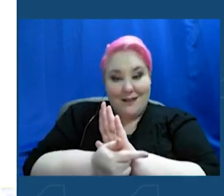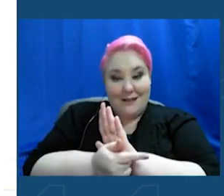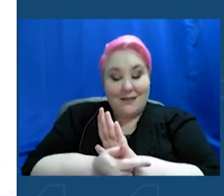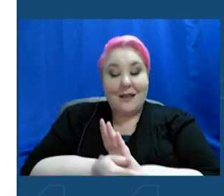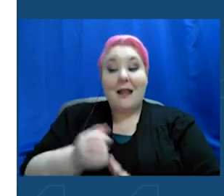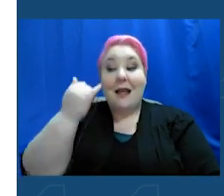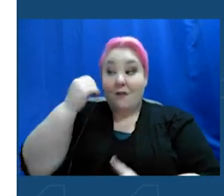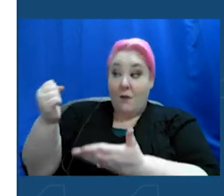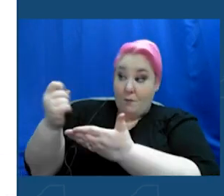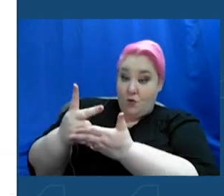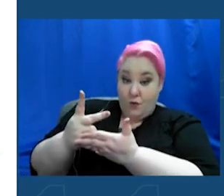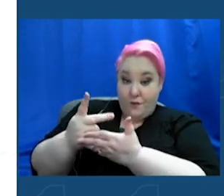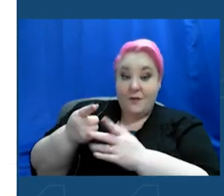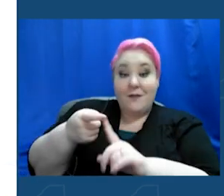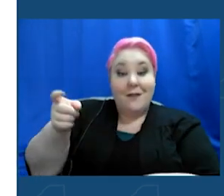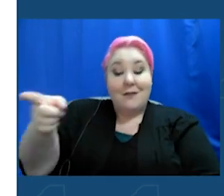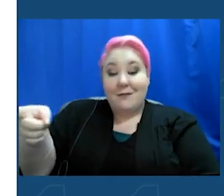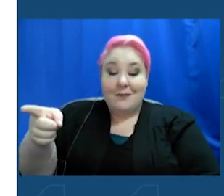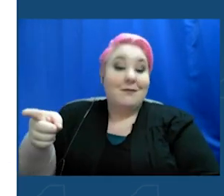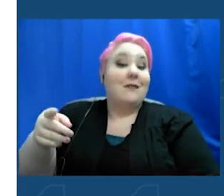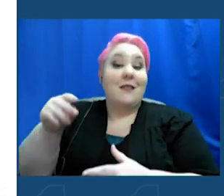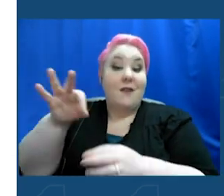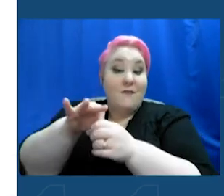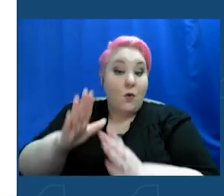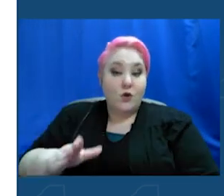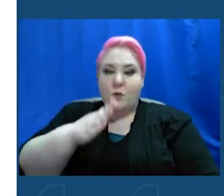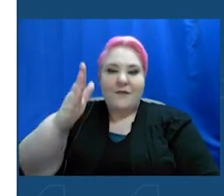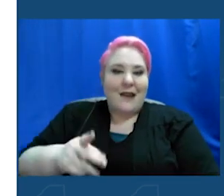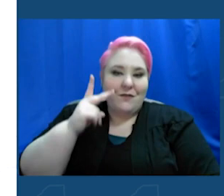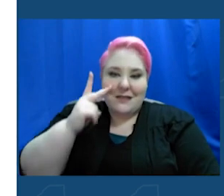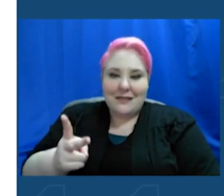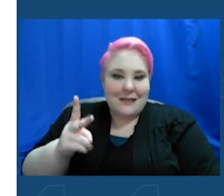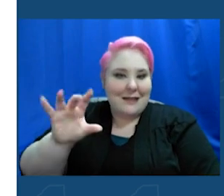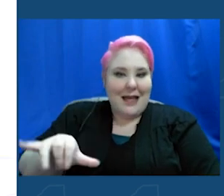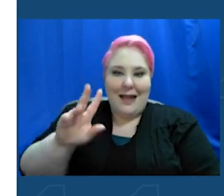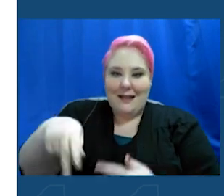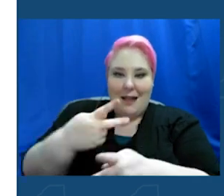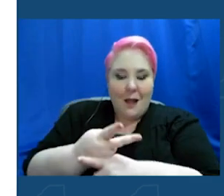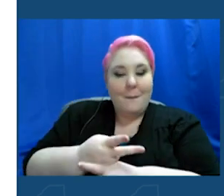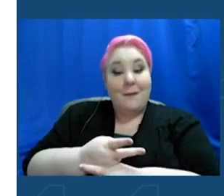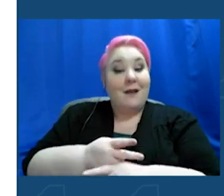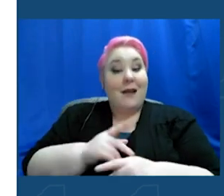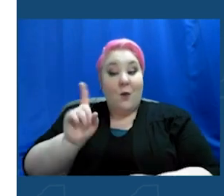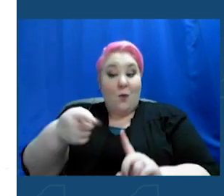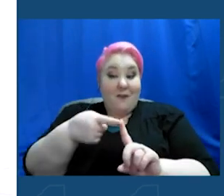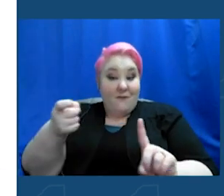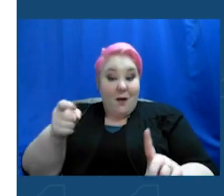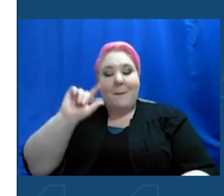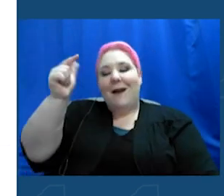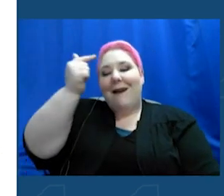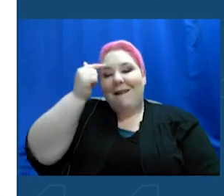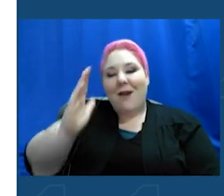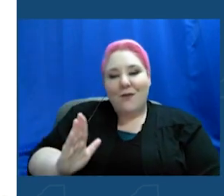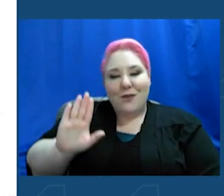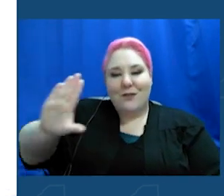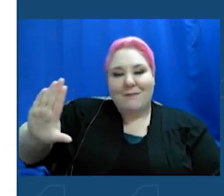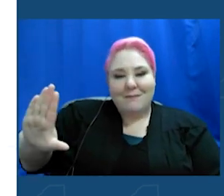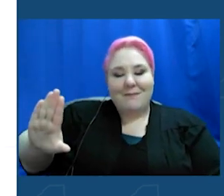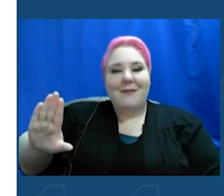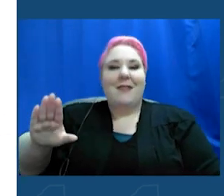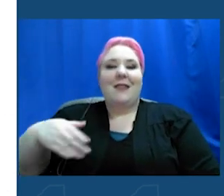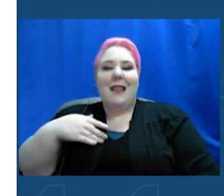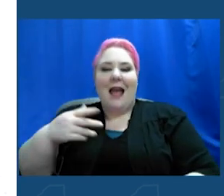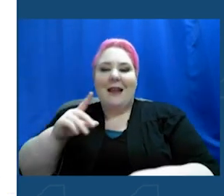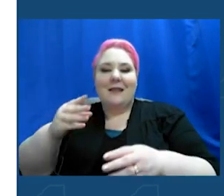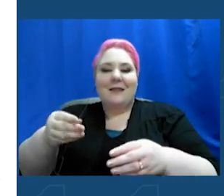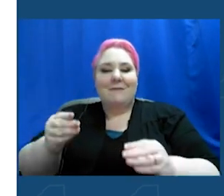voters, we have never seen those capital dollars. And that's the governor putting resources toward a problem that is impacting